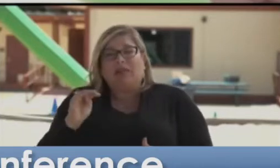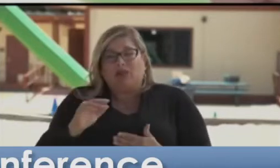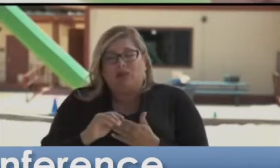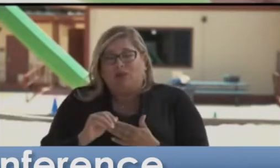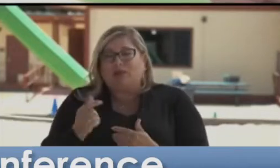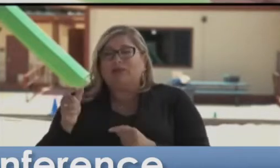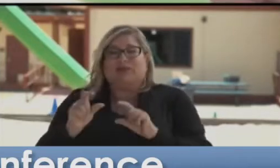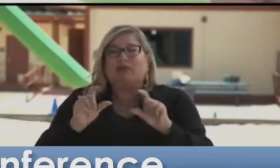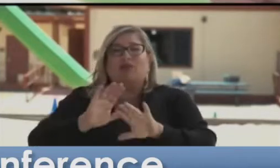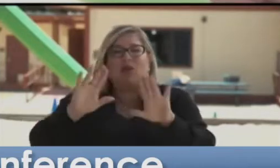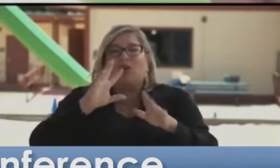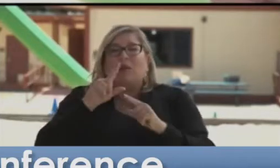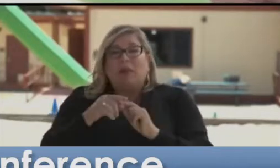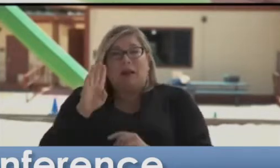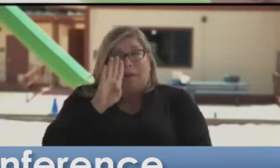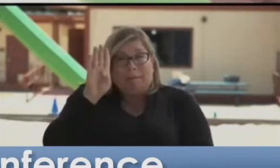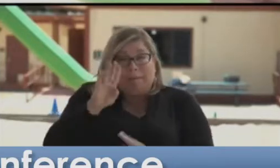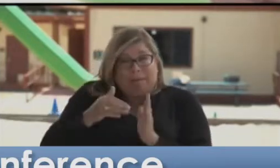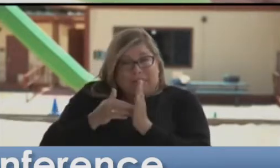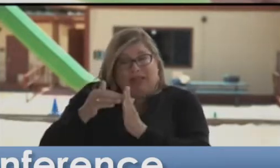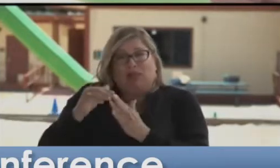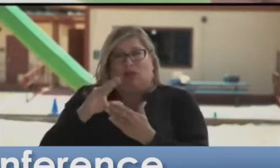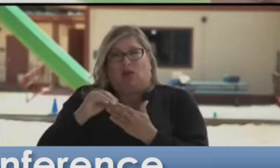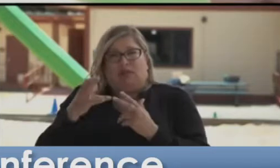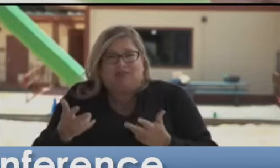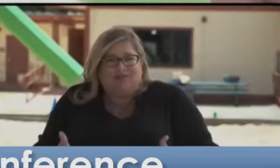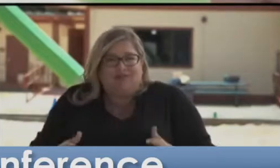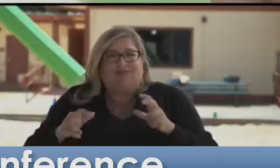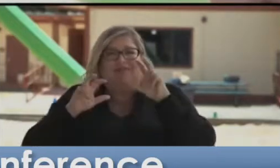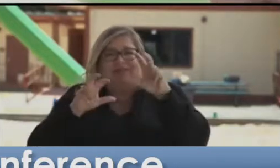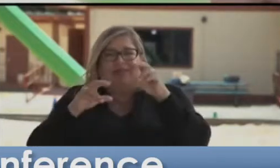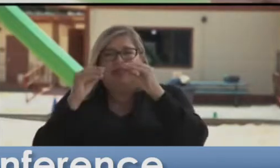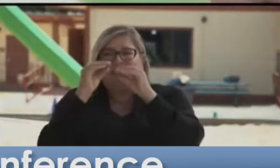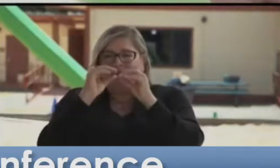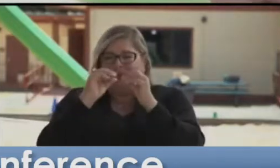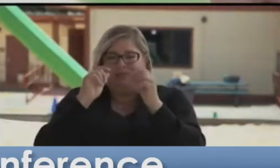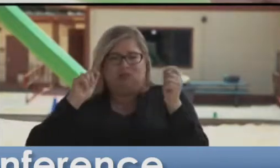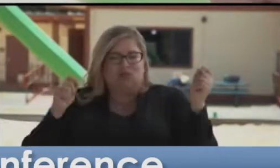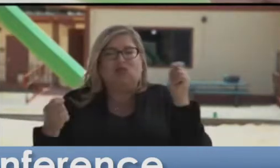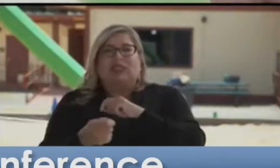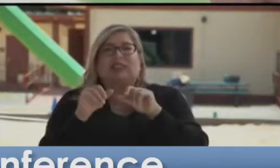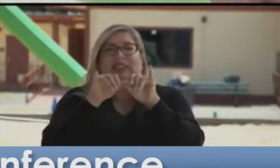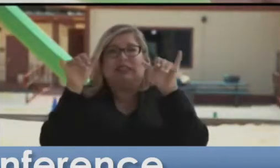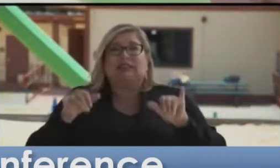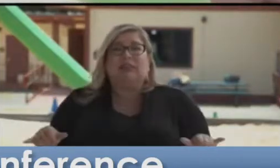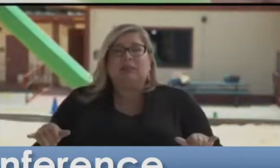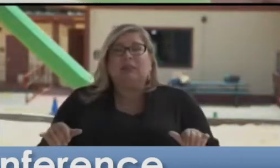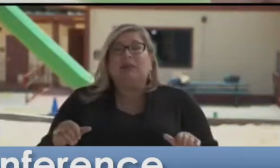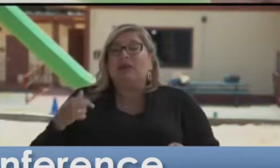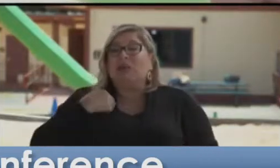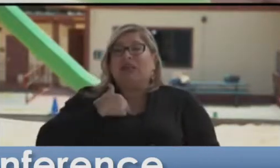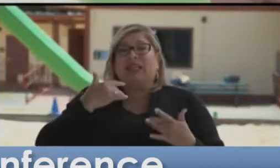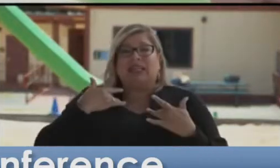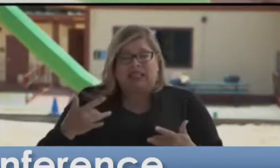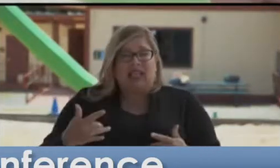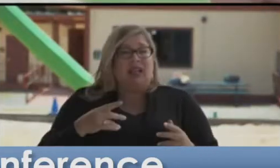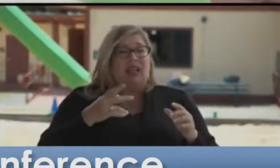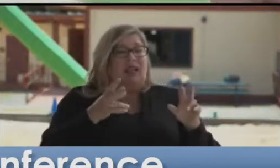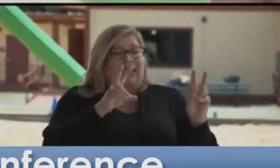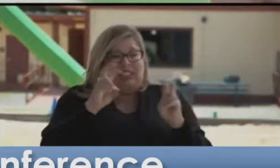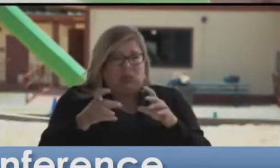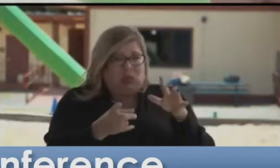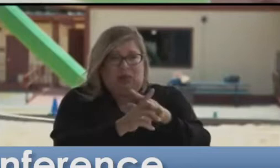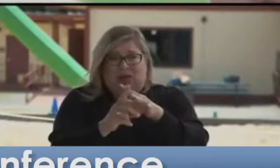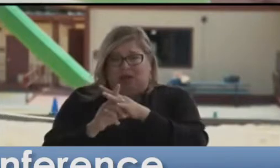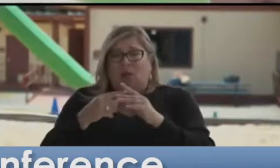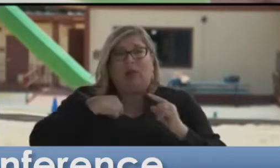of dollars of recommended investments in that system. So we go from a system that is reactionary to one that is